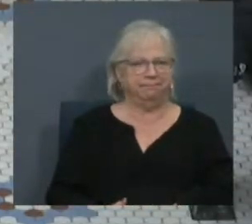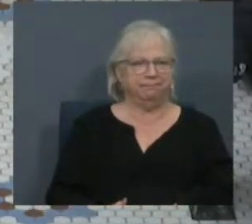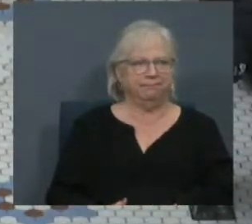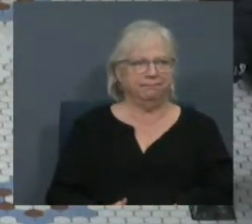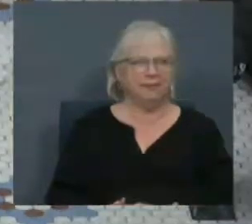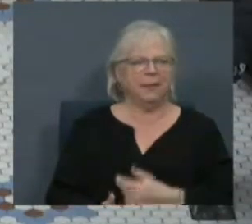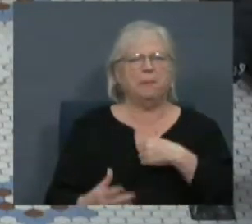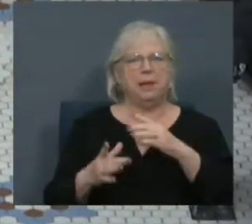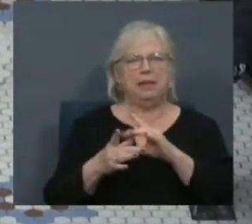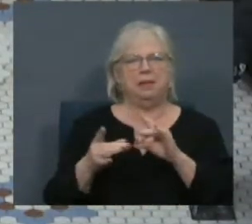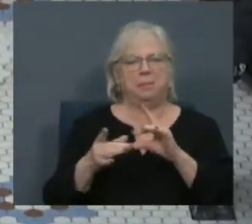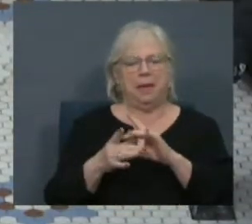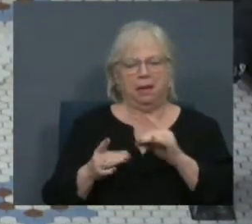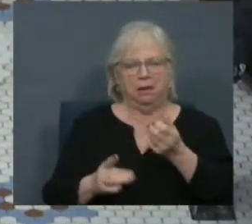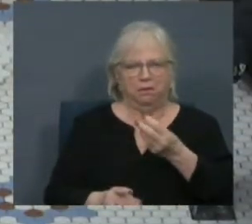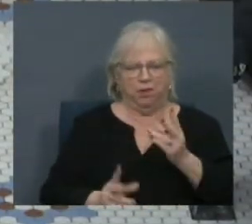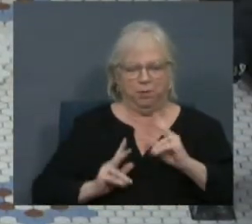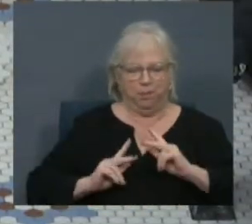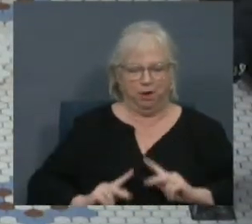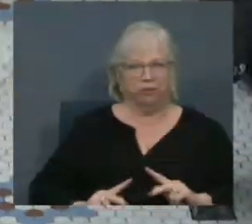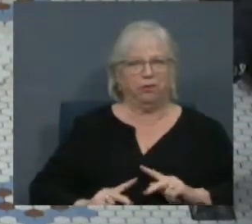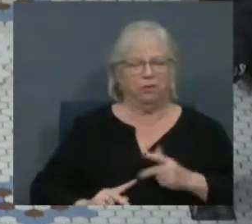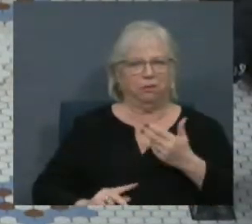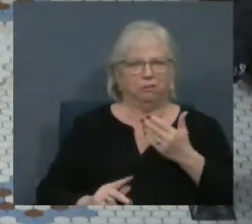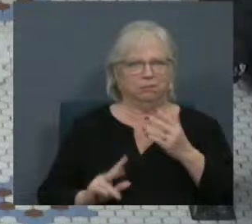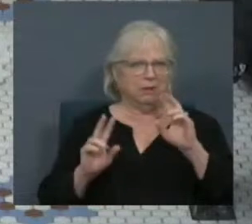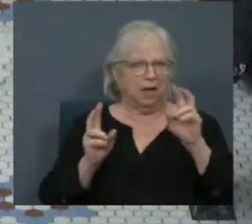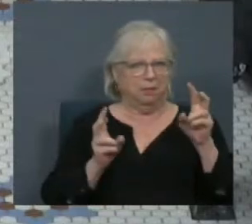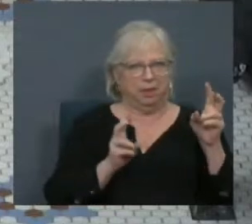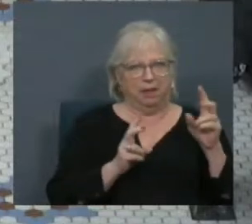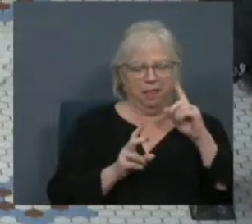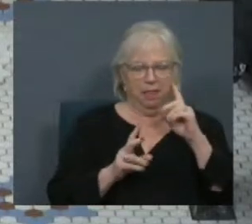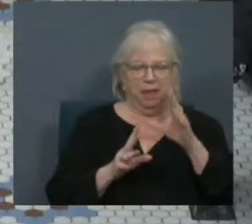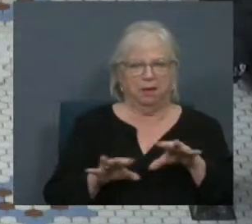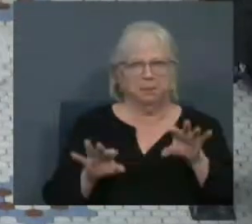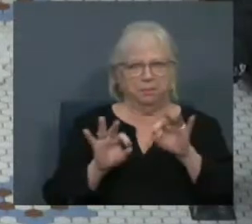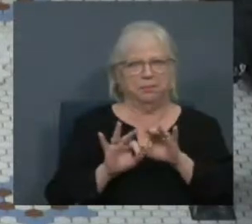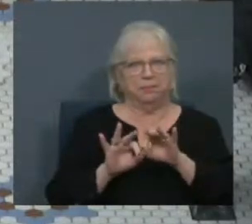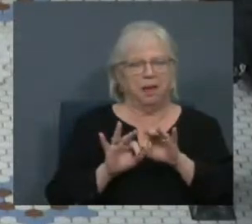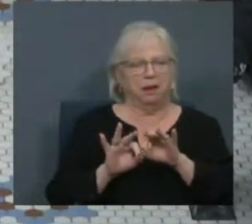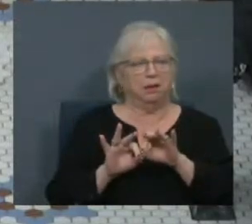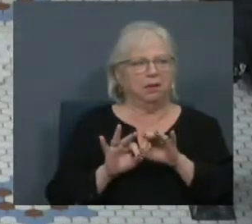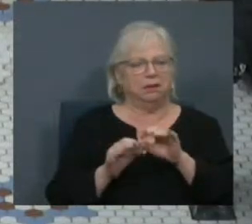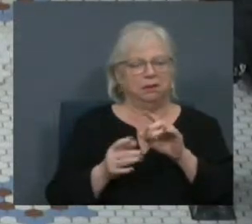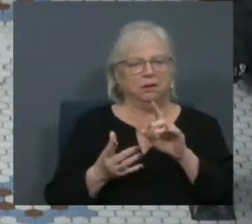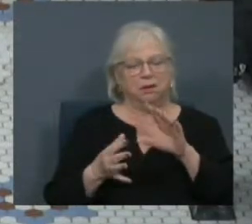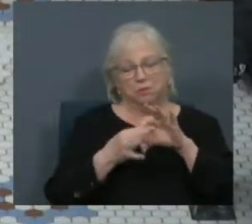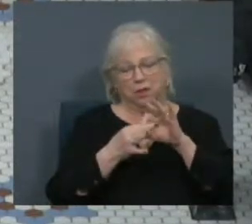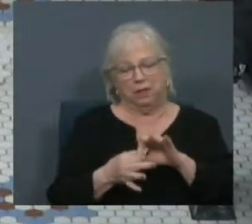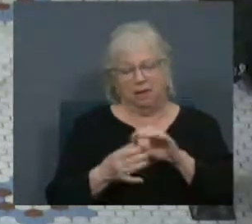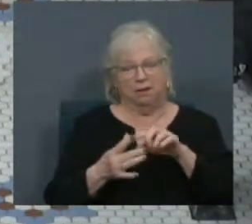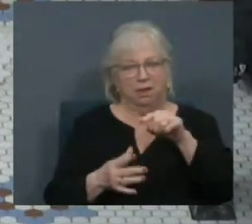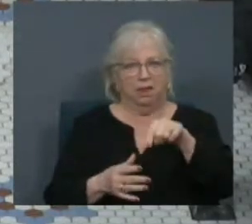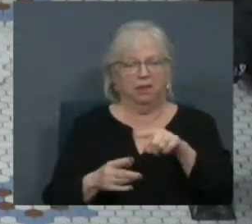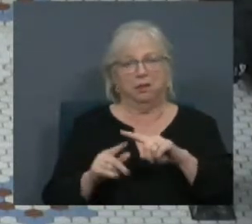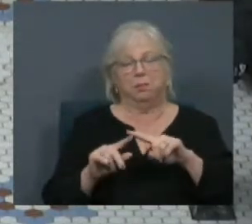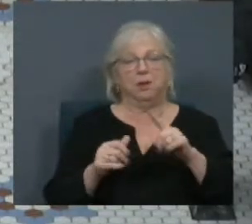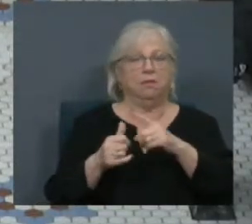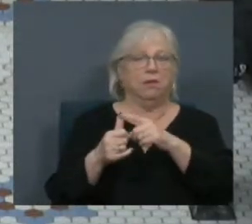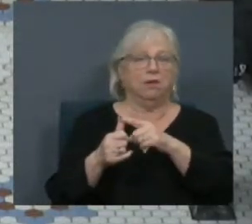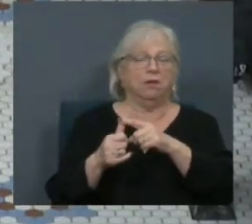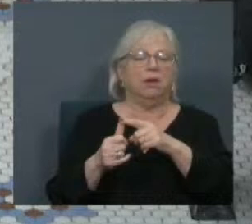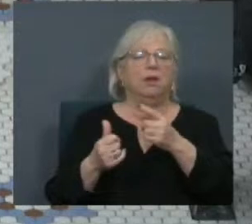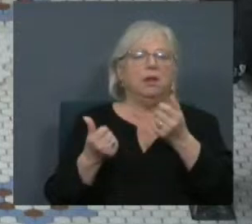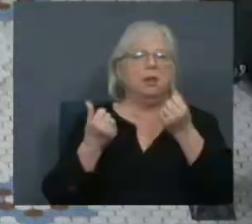going to speak on a couple of different personal things that I think matter to this. But first, I know a lot of the